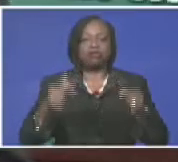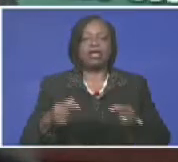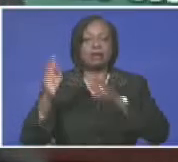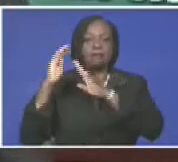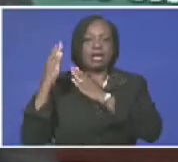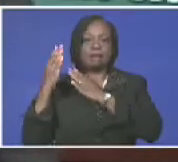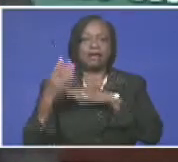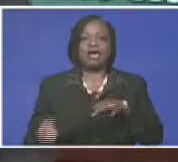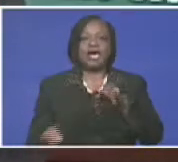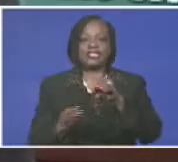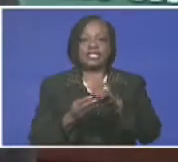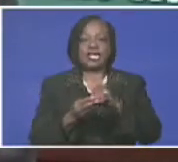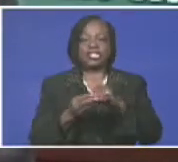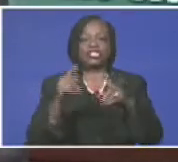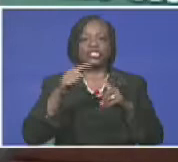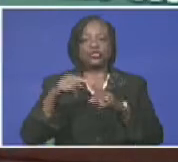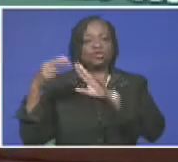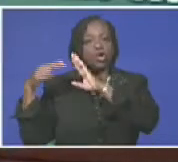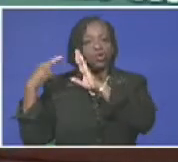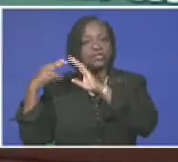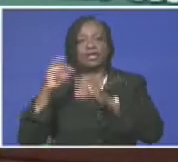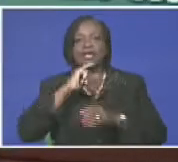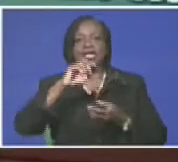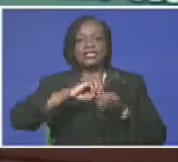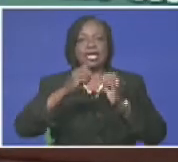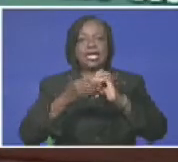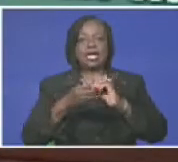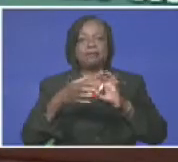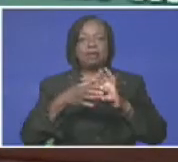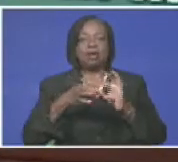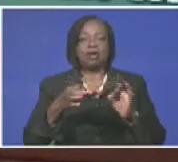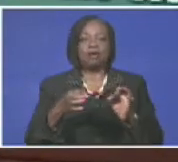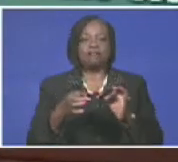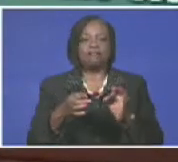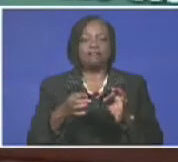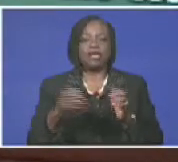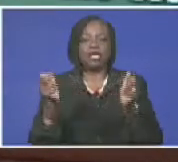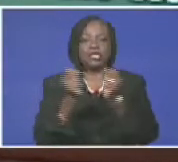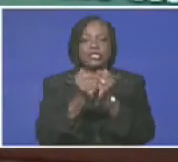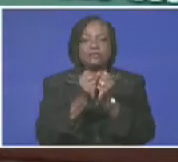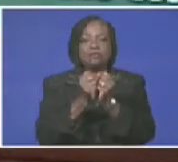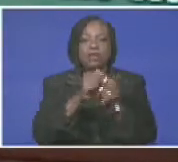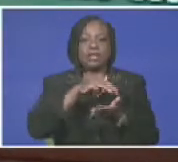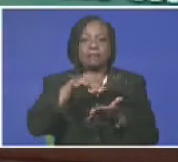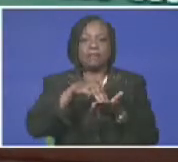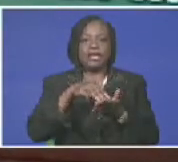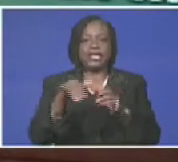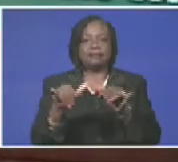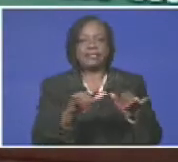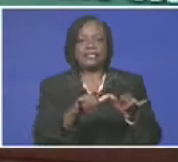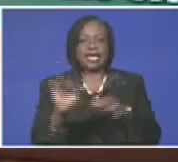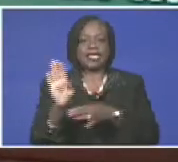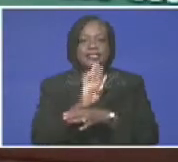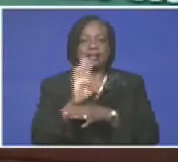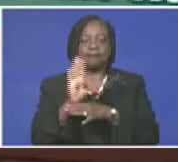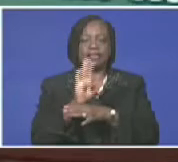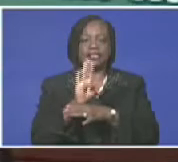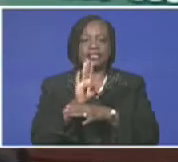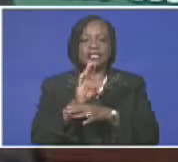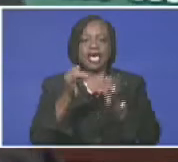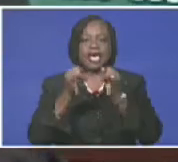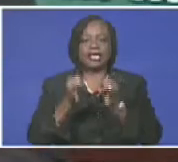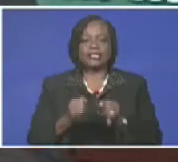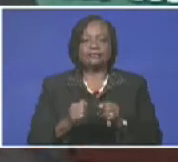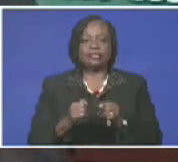Attached to that property are a number of ancillary small and medium-sized businesses,